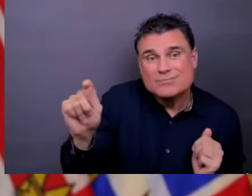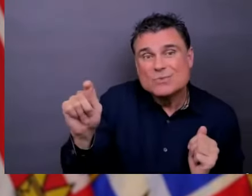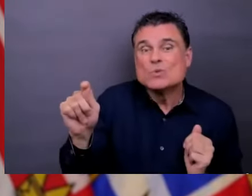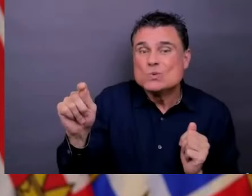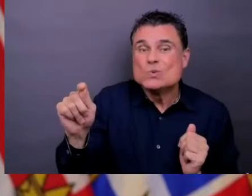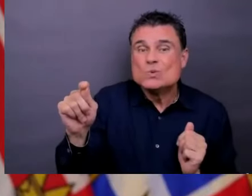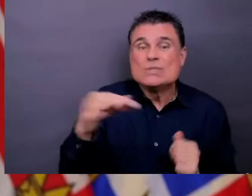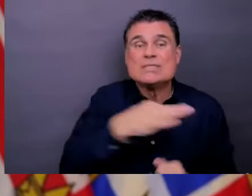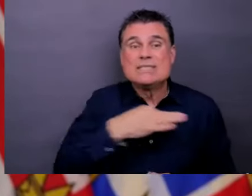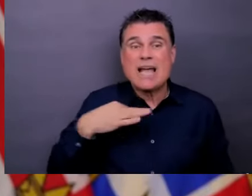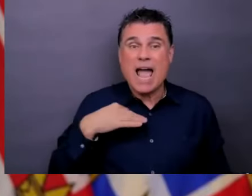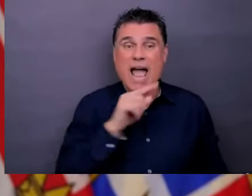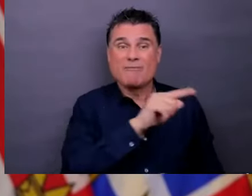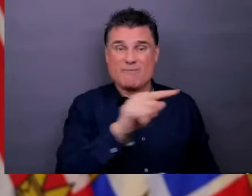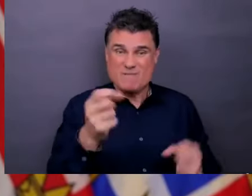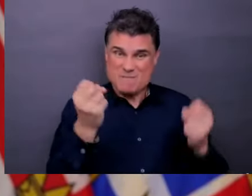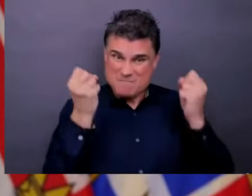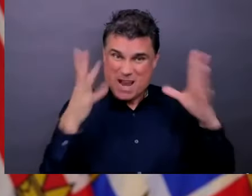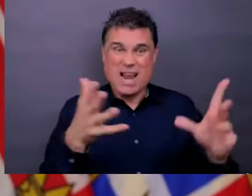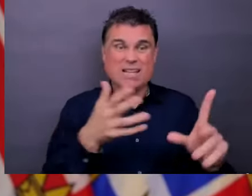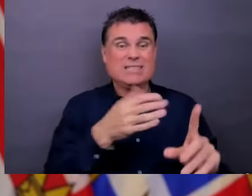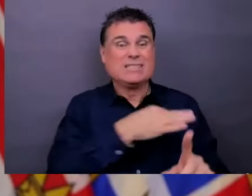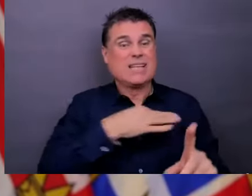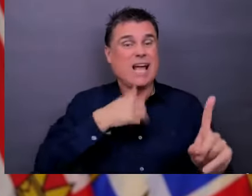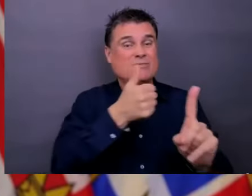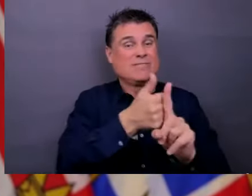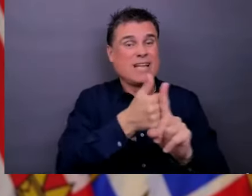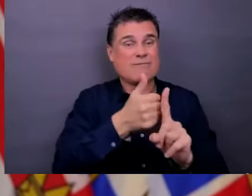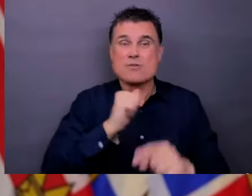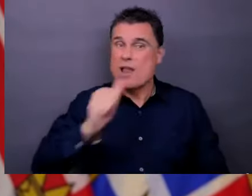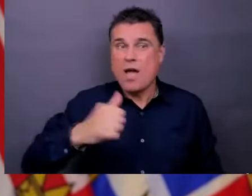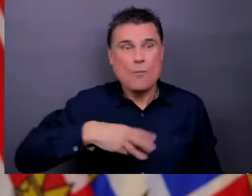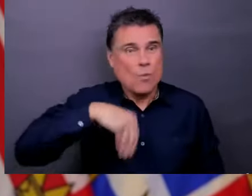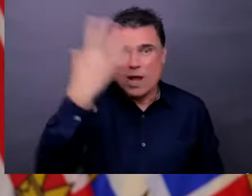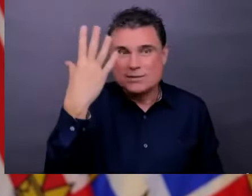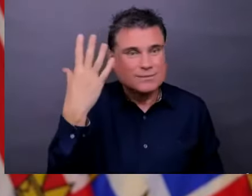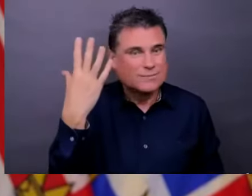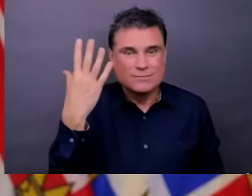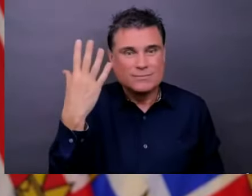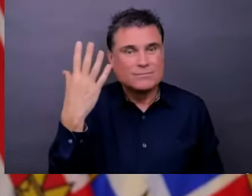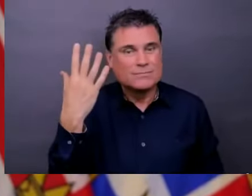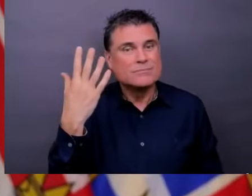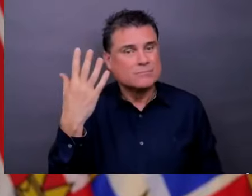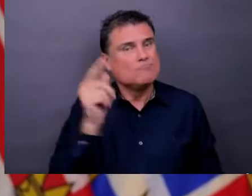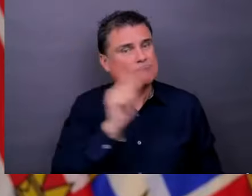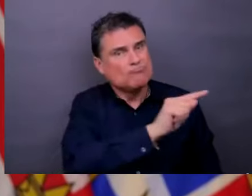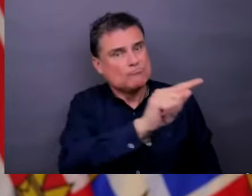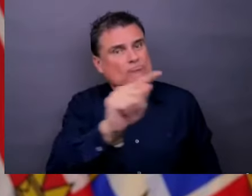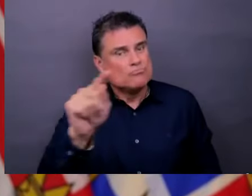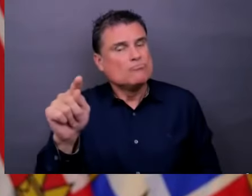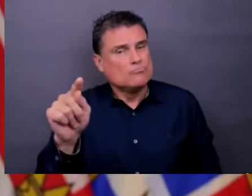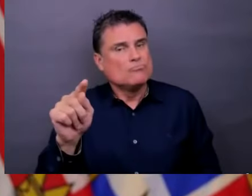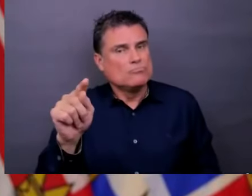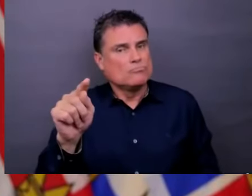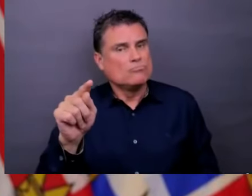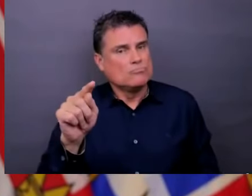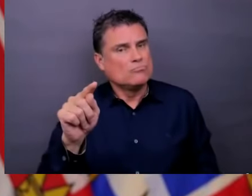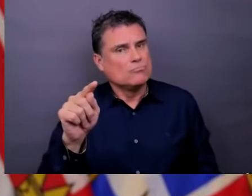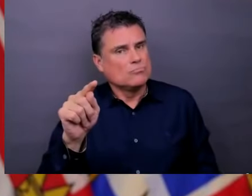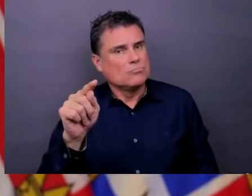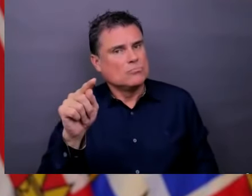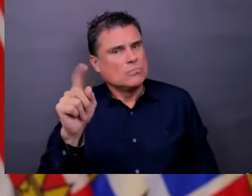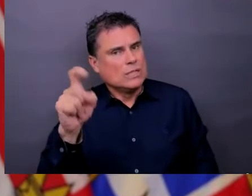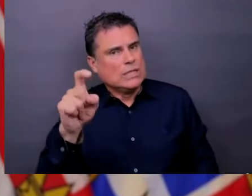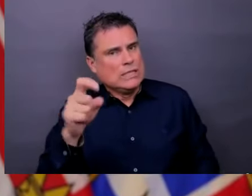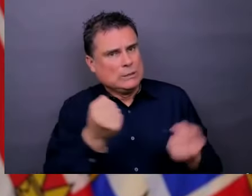So making sure that we meet their needs, answer their questions, make sure that people are comfortable and